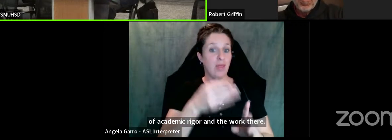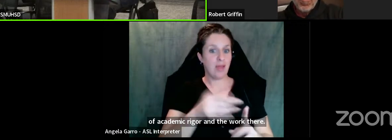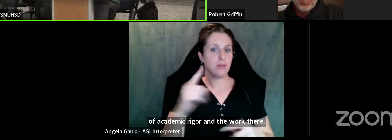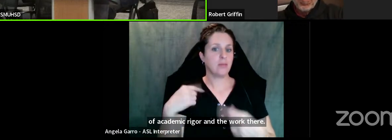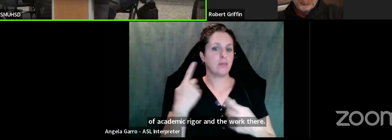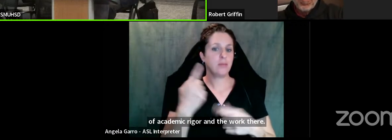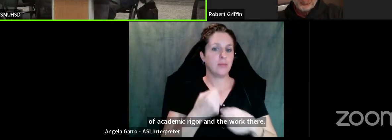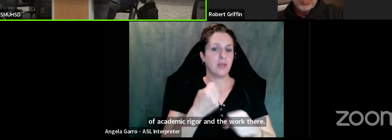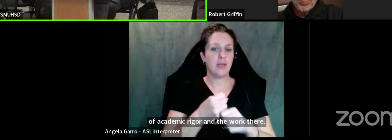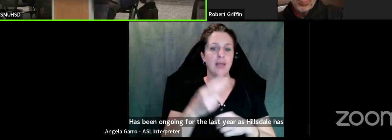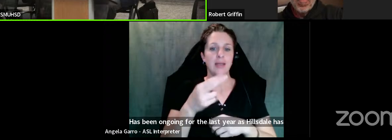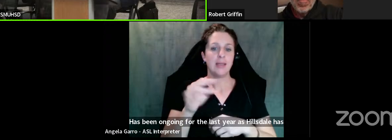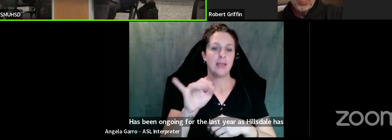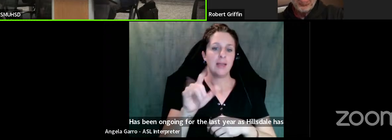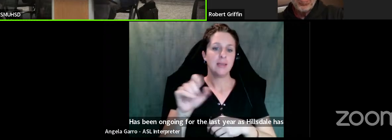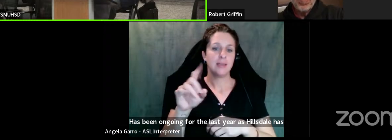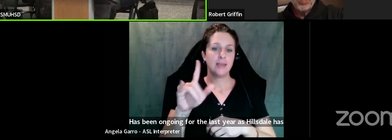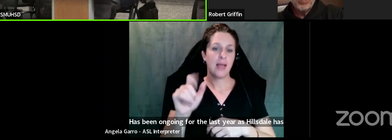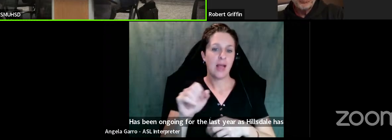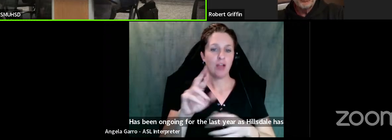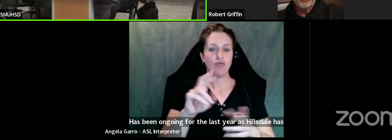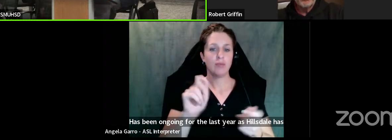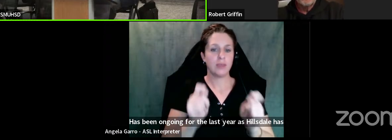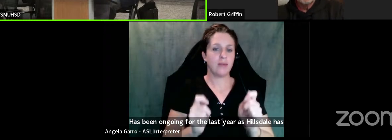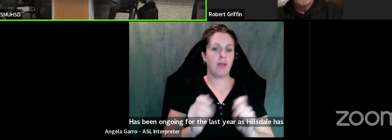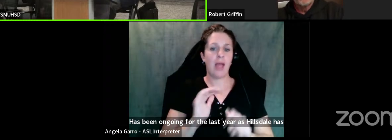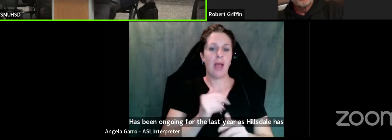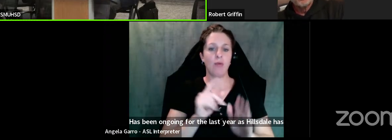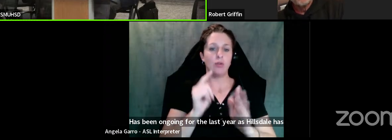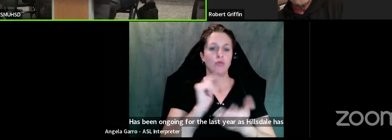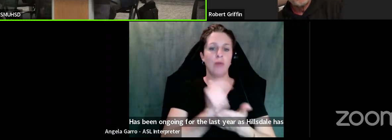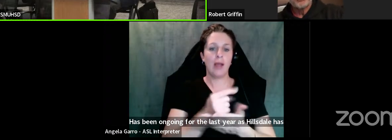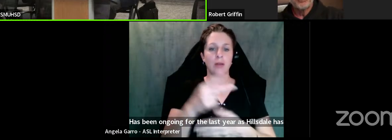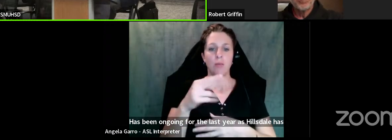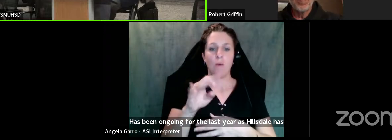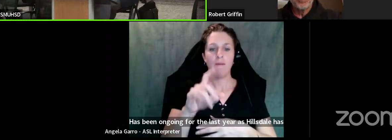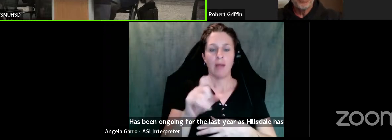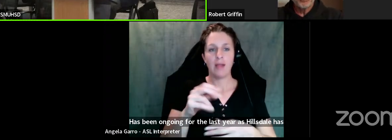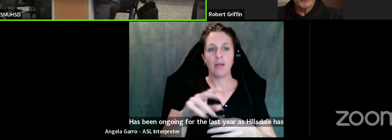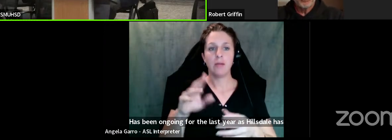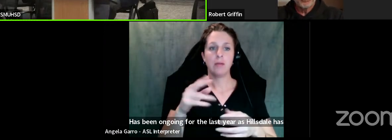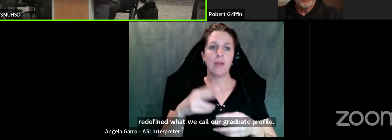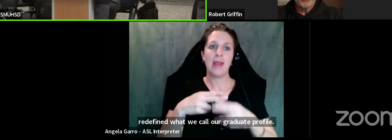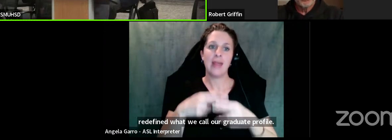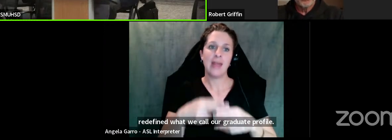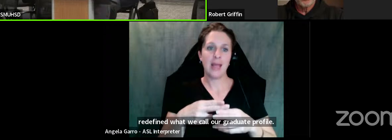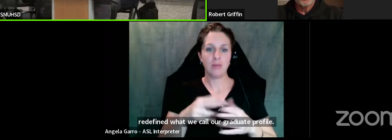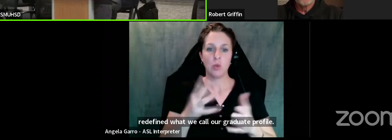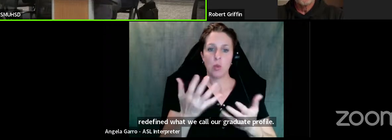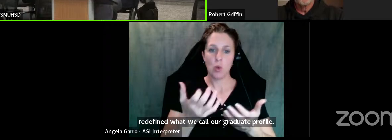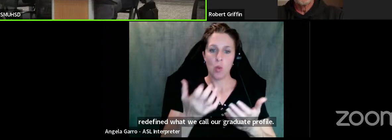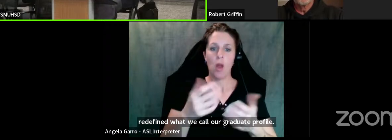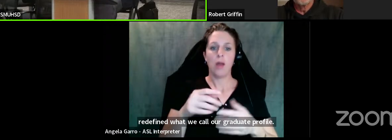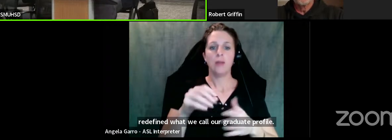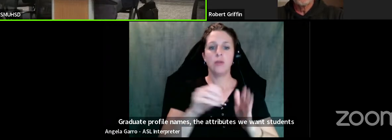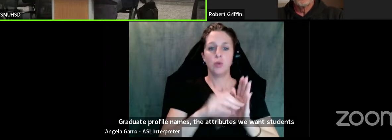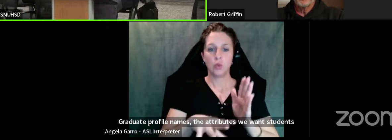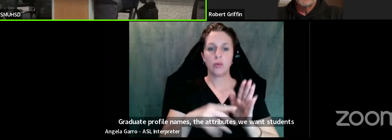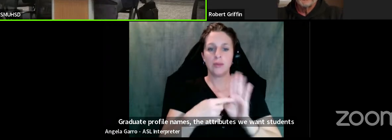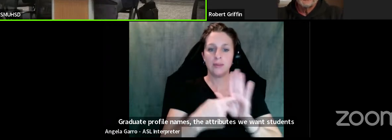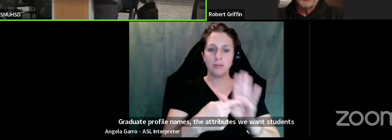has redefined what we call our graduate profile. Graduate profile names the attributes we want students to demonstrate in their 4 years at